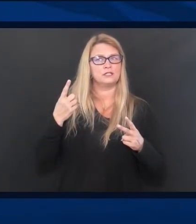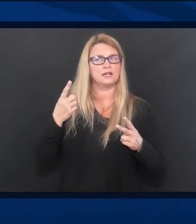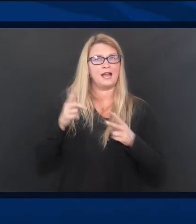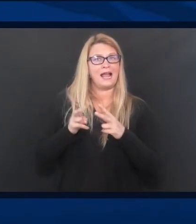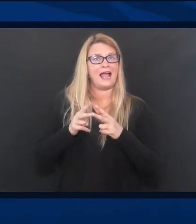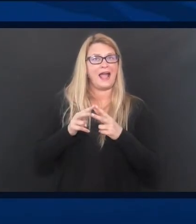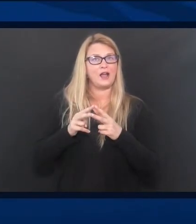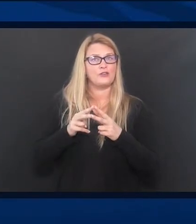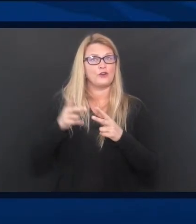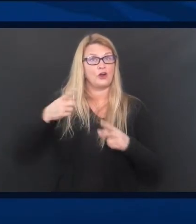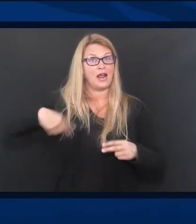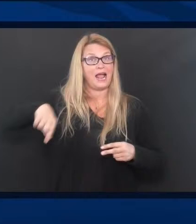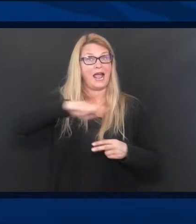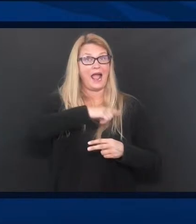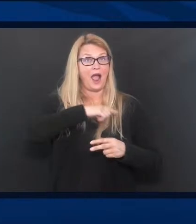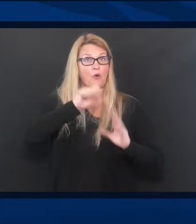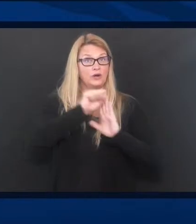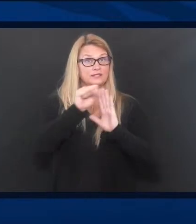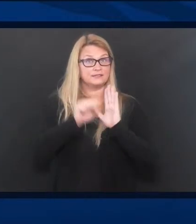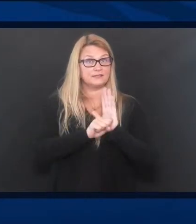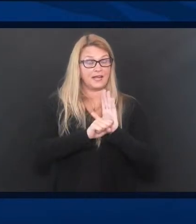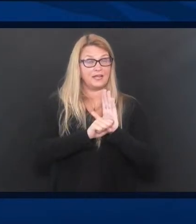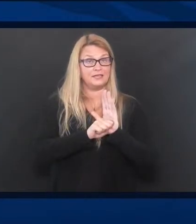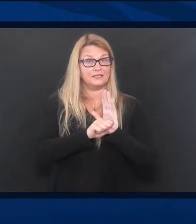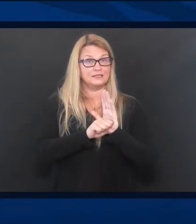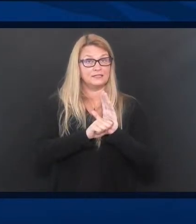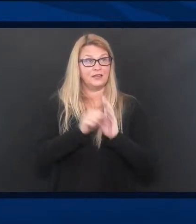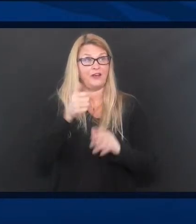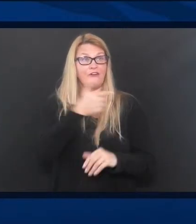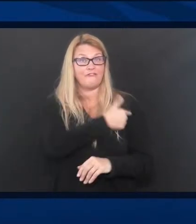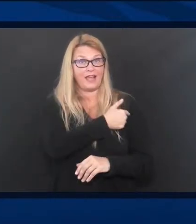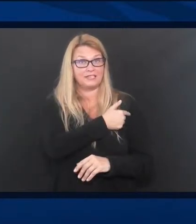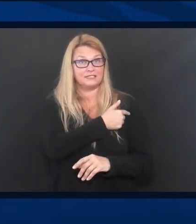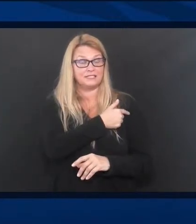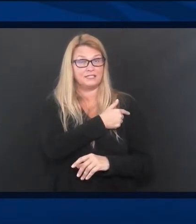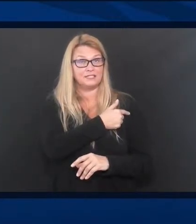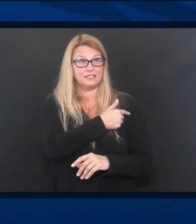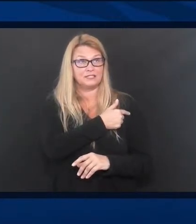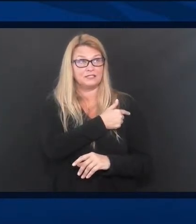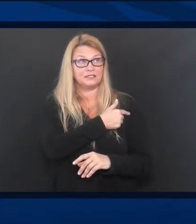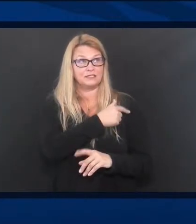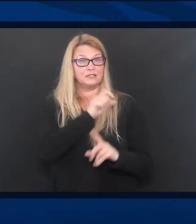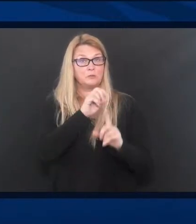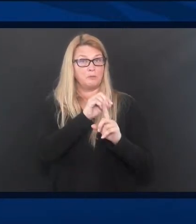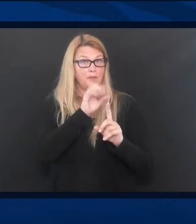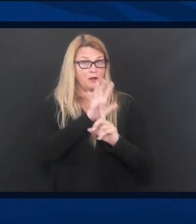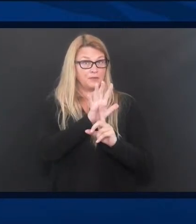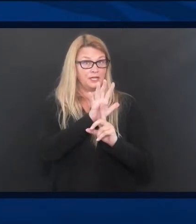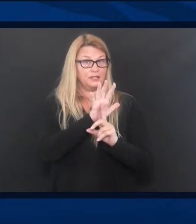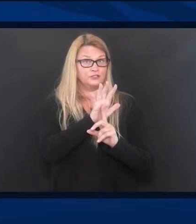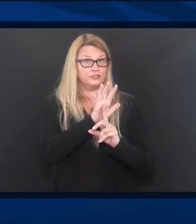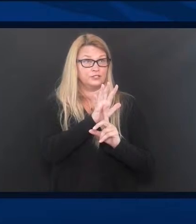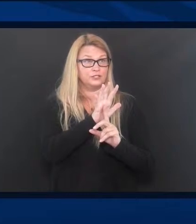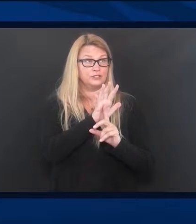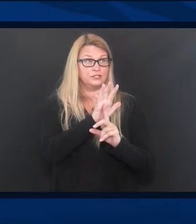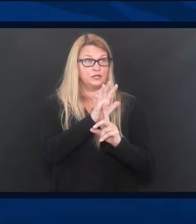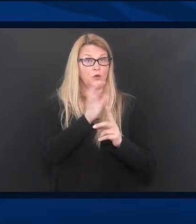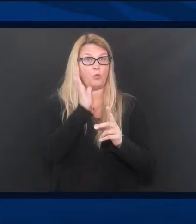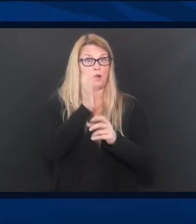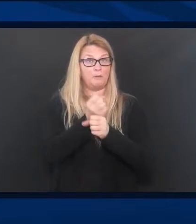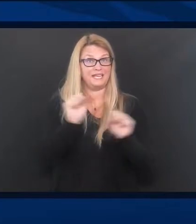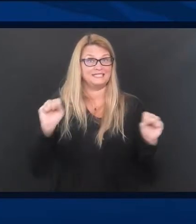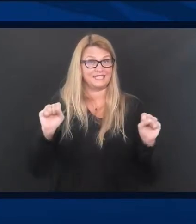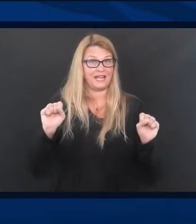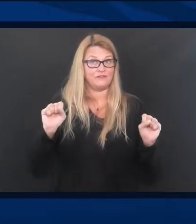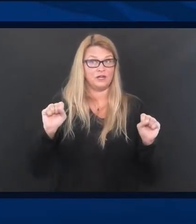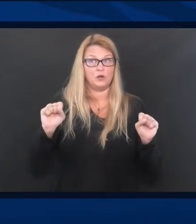state's vaccinated population should be concerned. Is our vaccinated population here going to be as safe as other states where